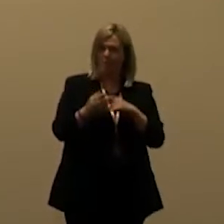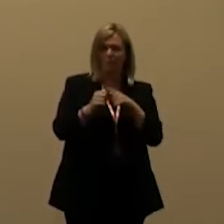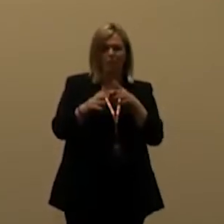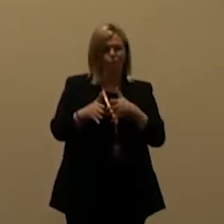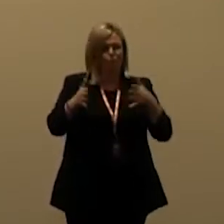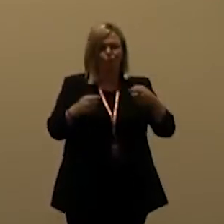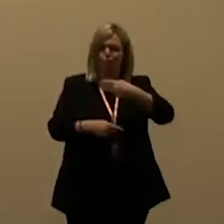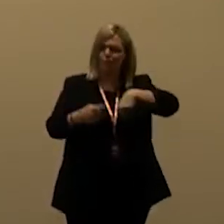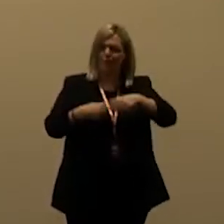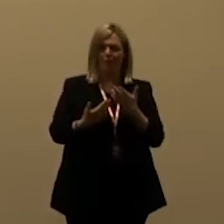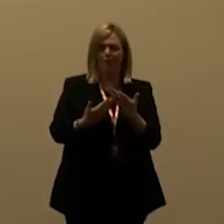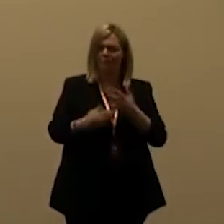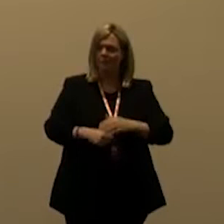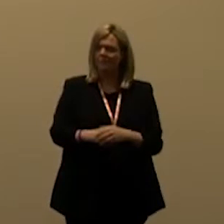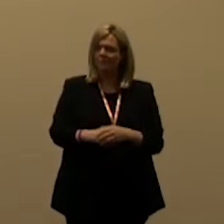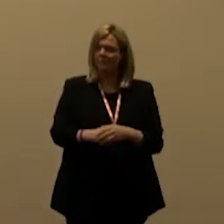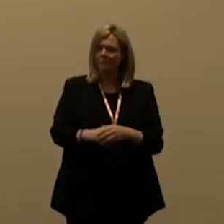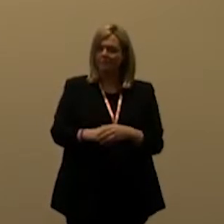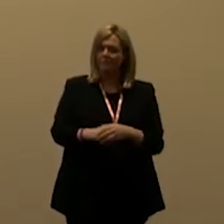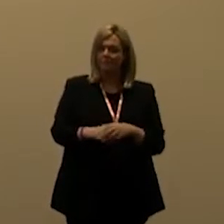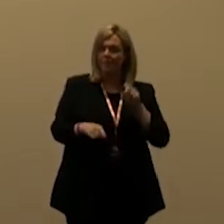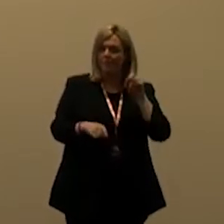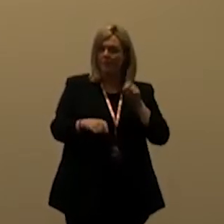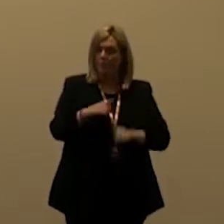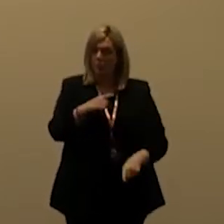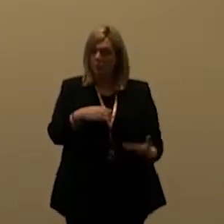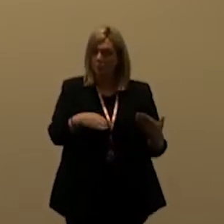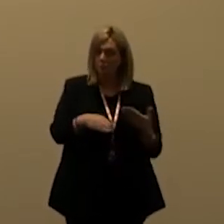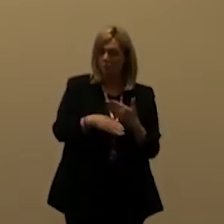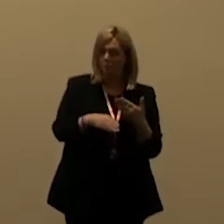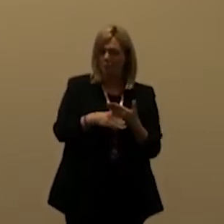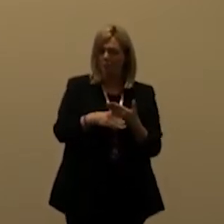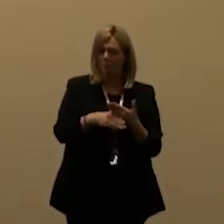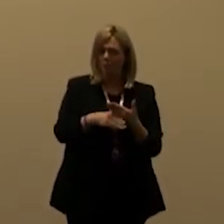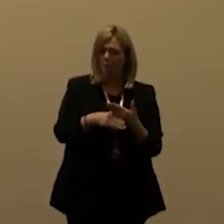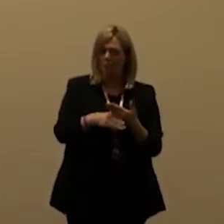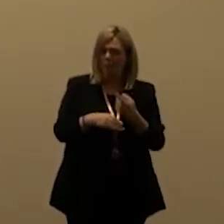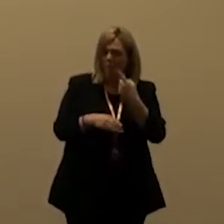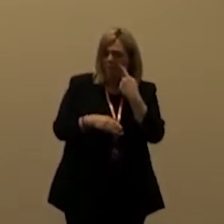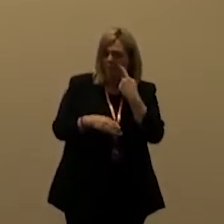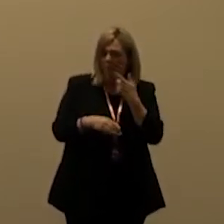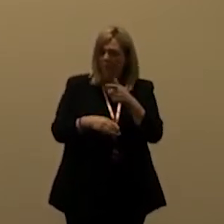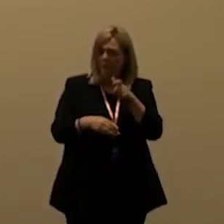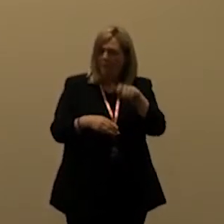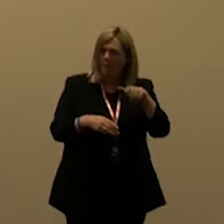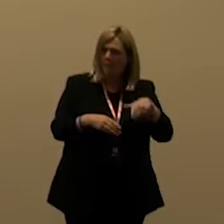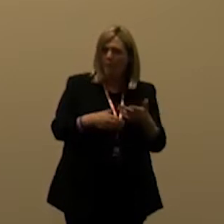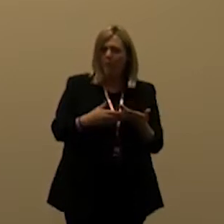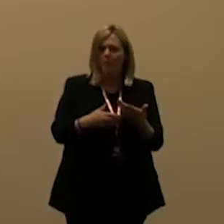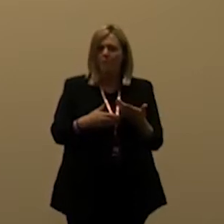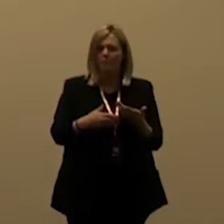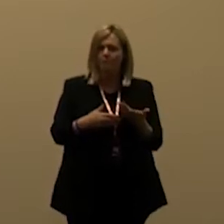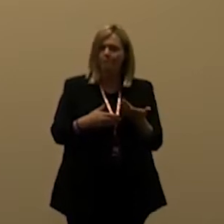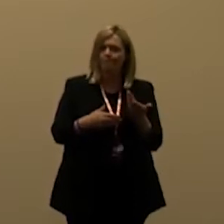living generation, and the most of the workforce at the moment as well. And we'll probably start seeing that trend of people coming